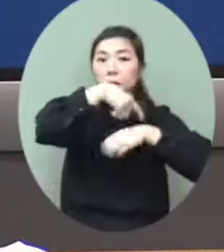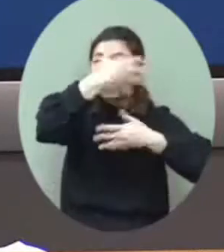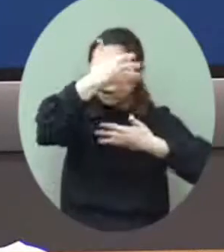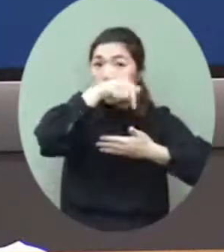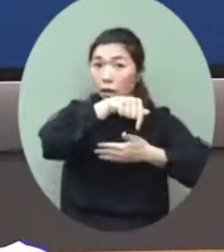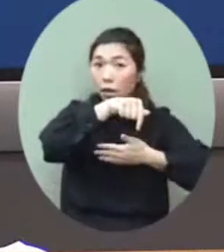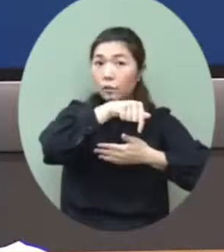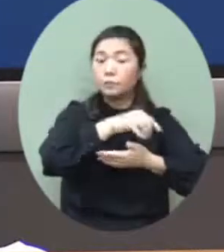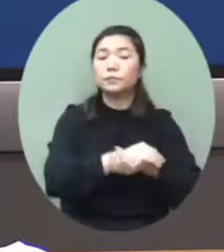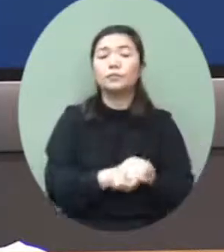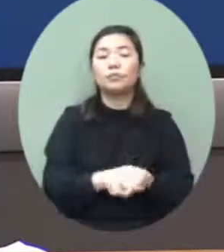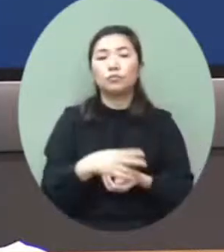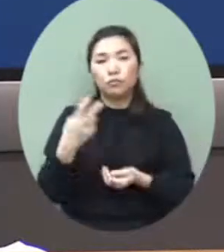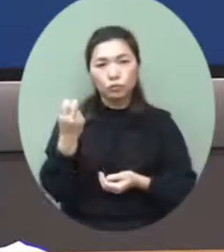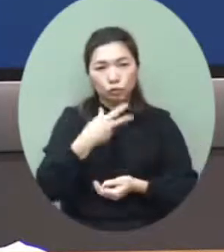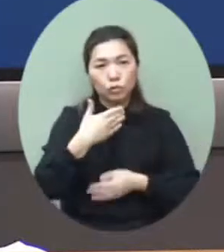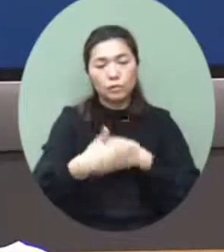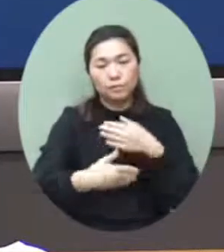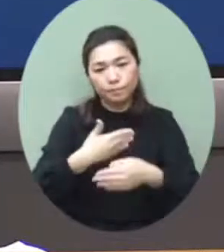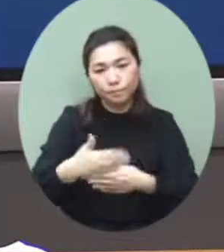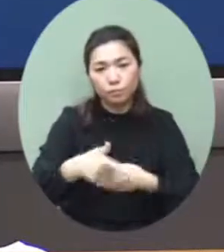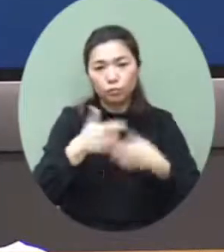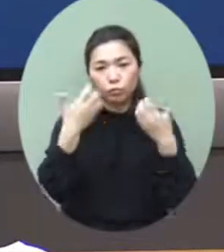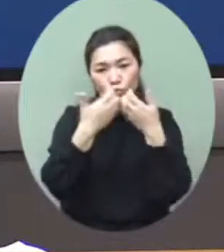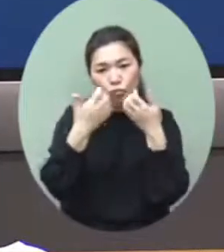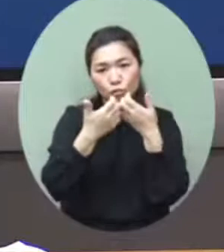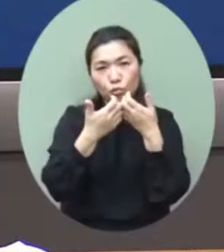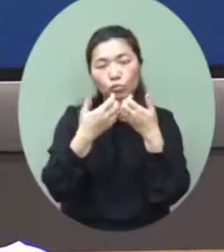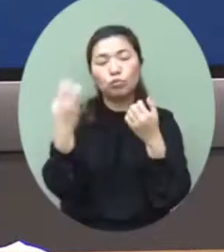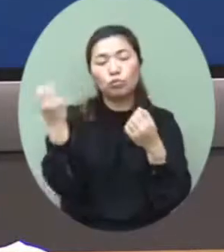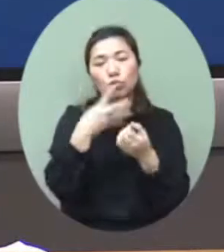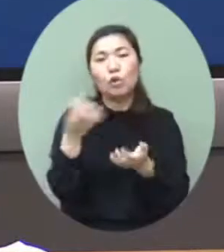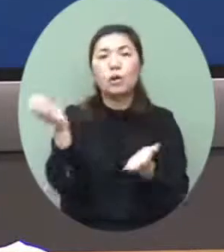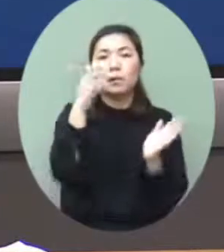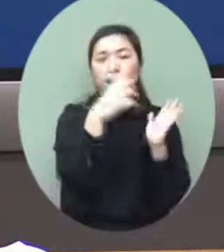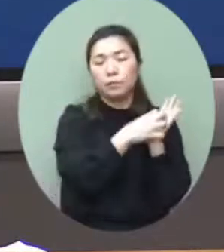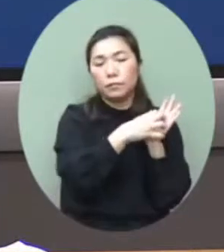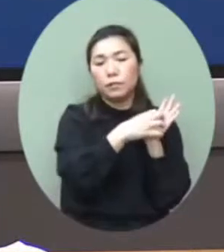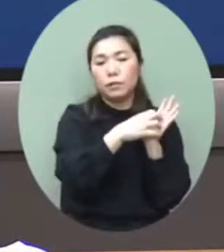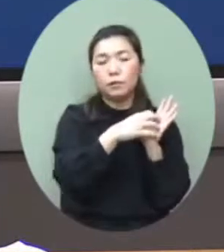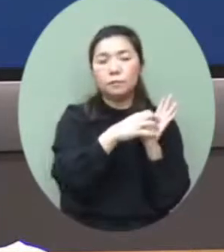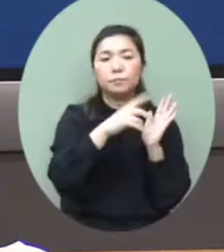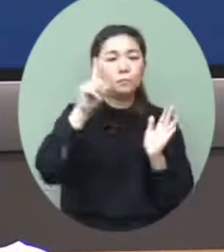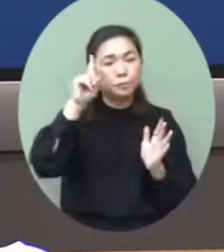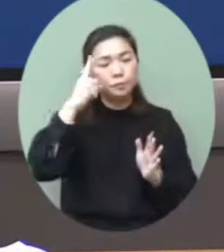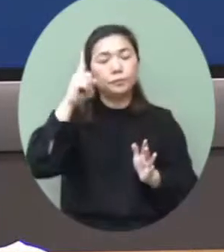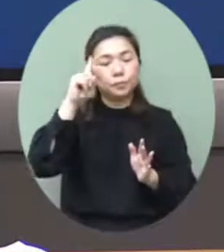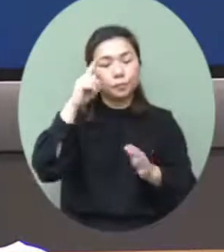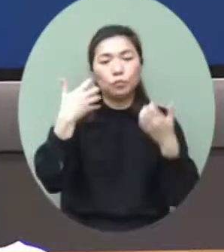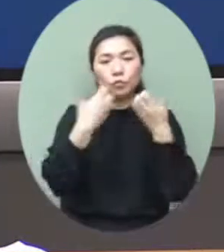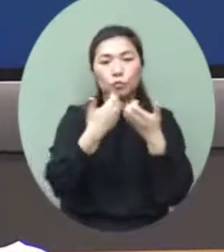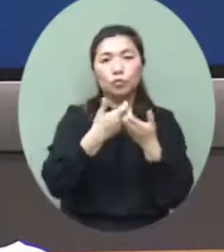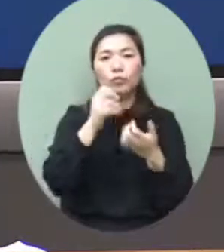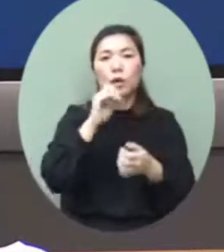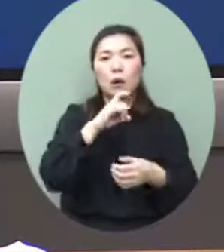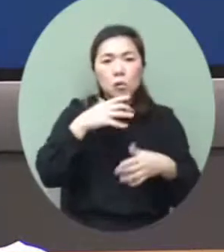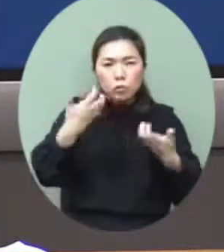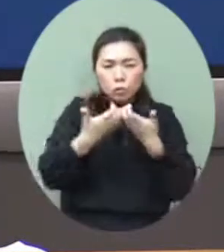And those who made reports would indicate when they tested positive.